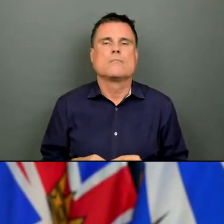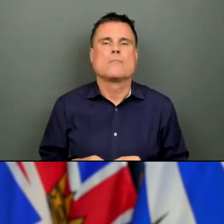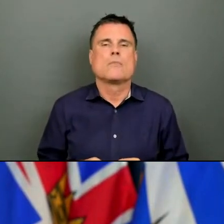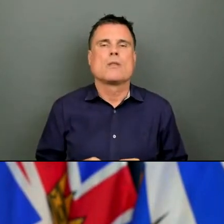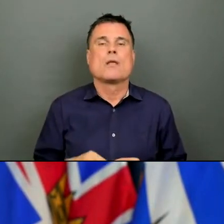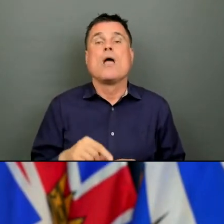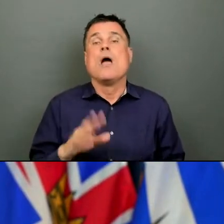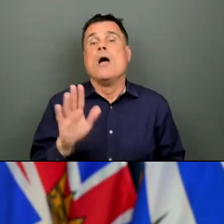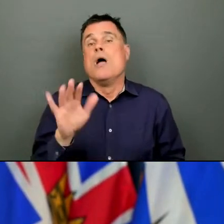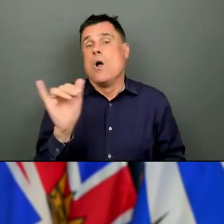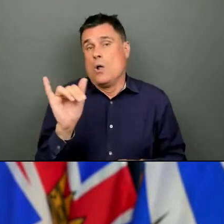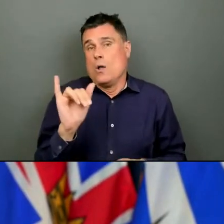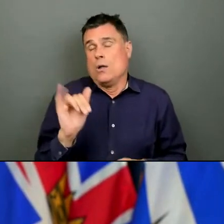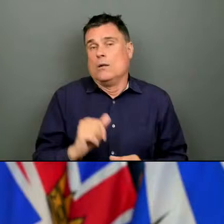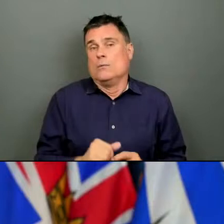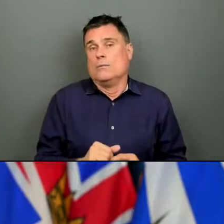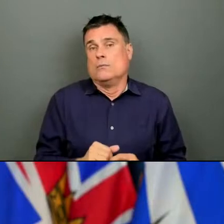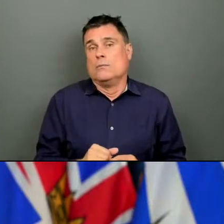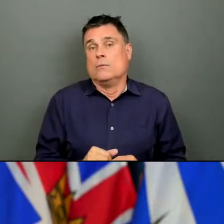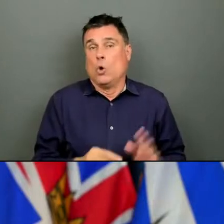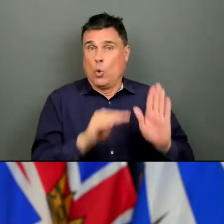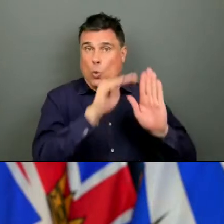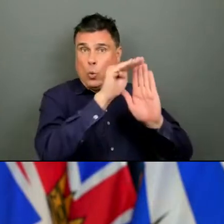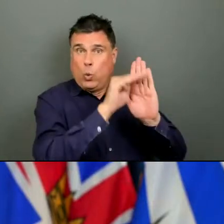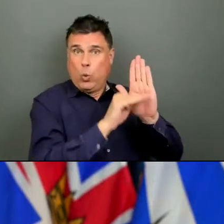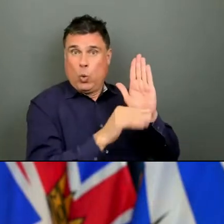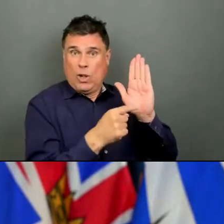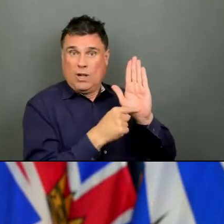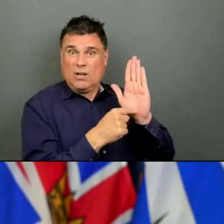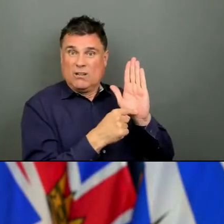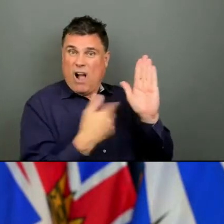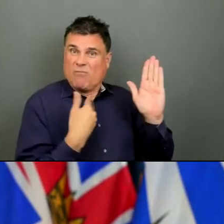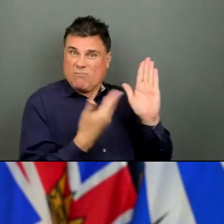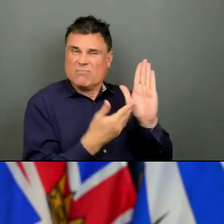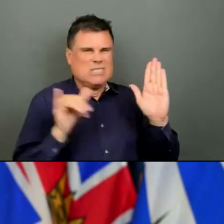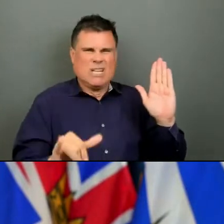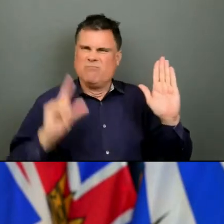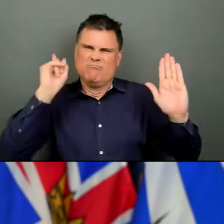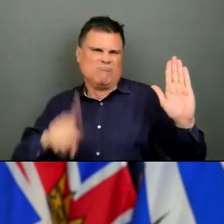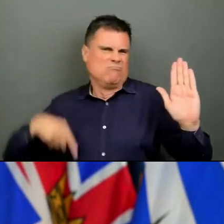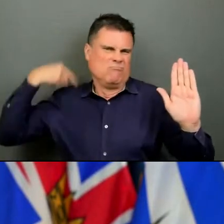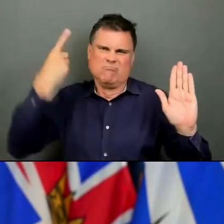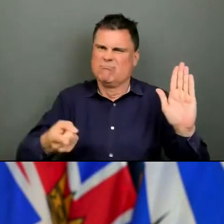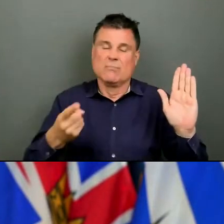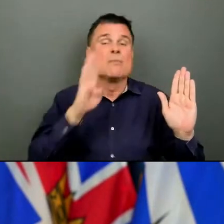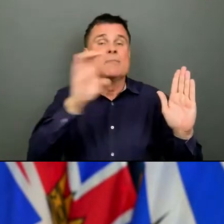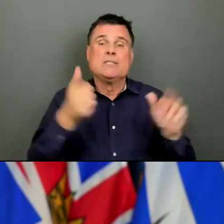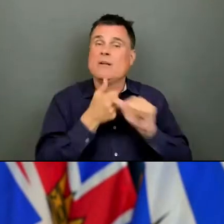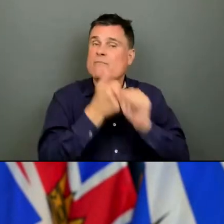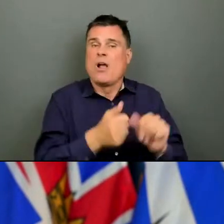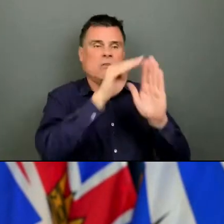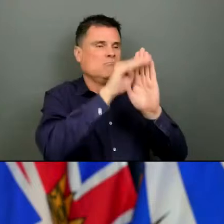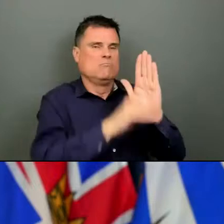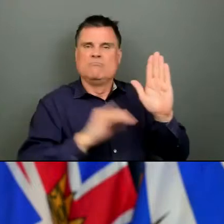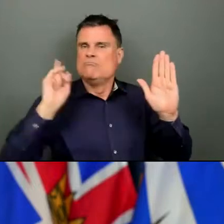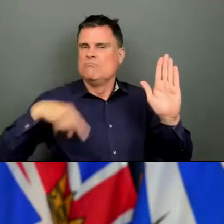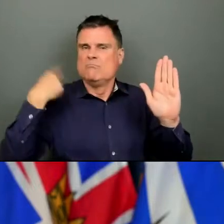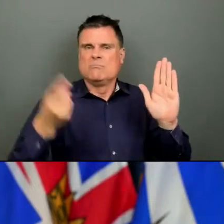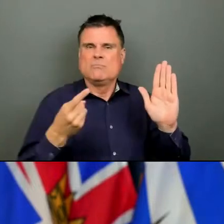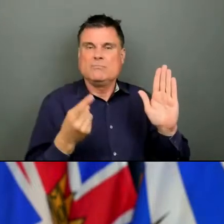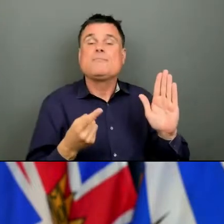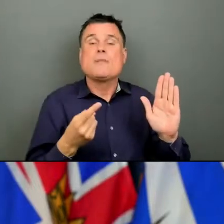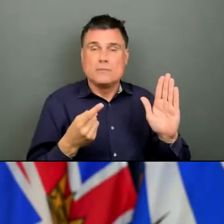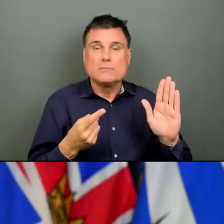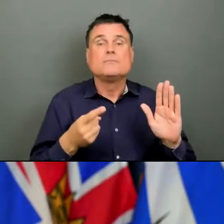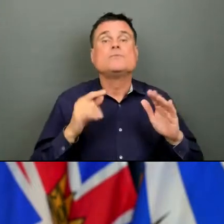place are the measures that are in place. And I think that British Columbians support a step-by-step approach. We said that there would be no